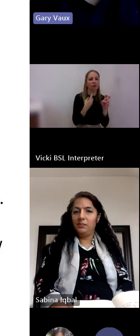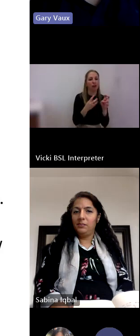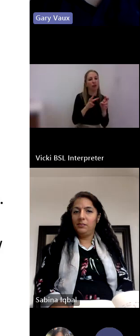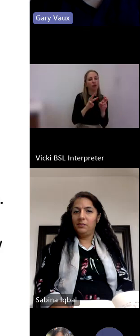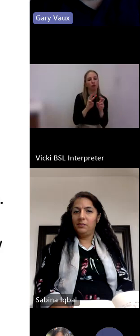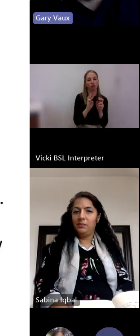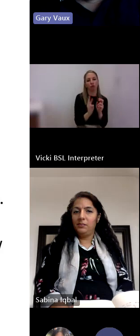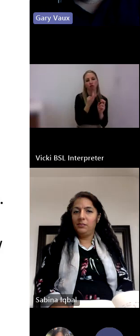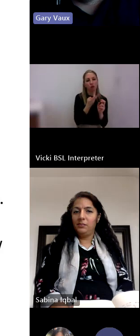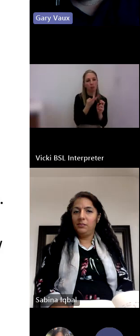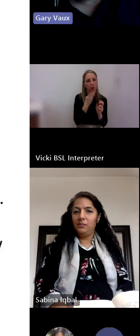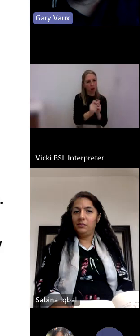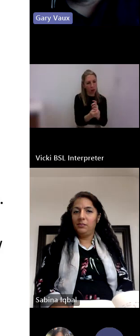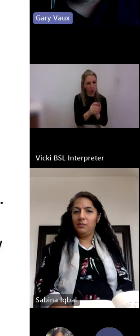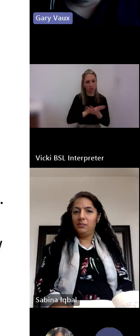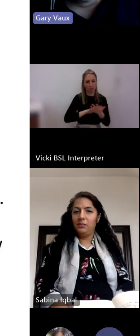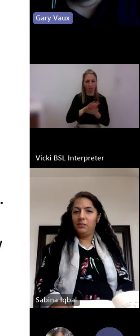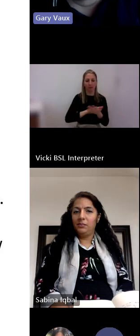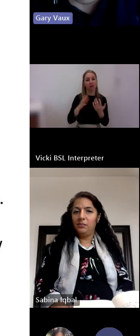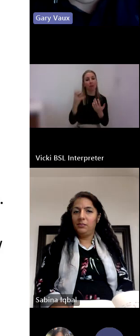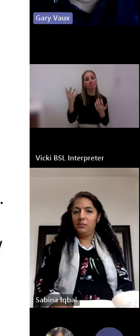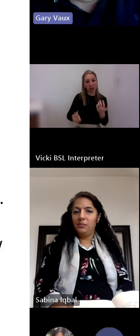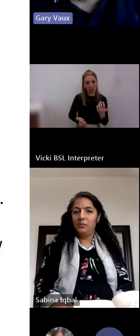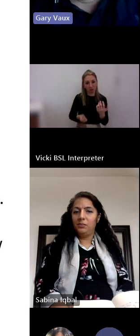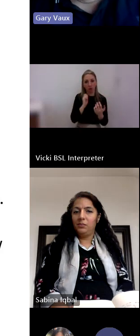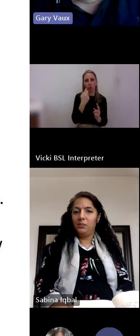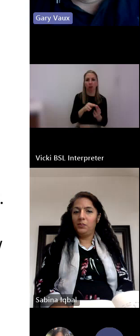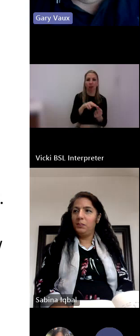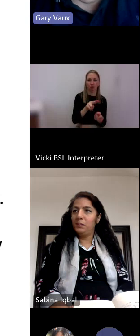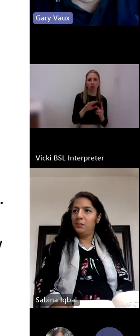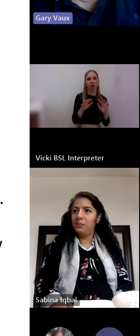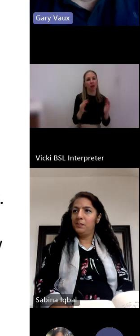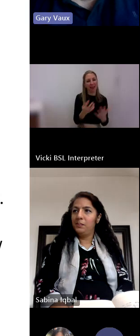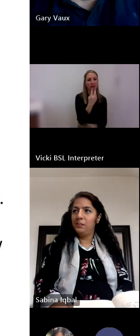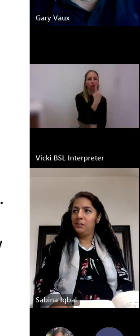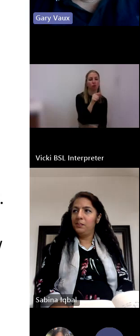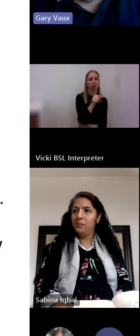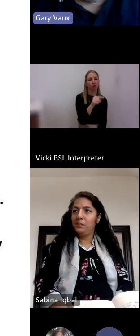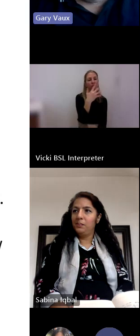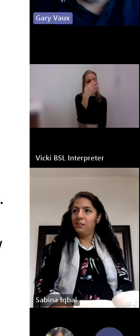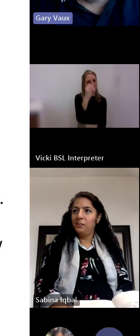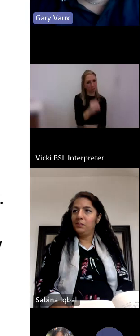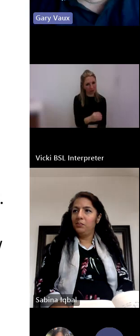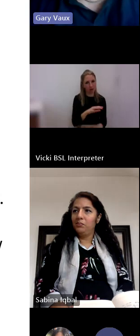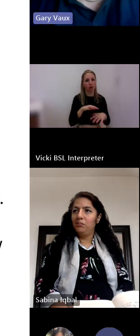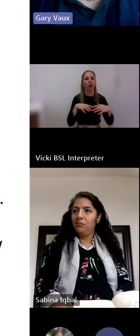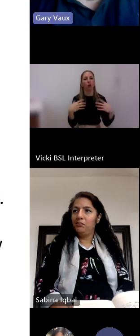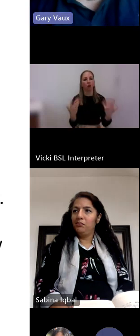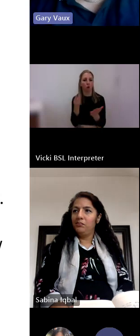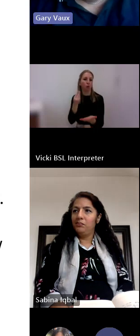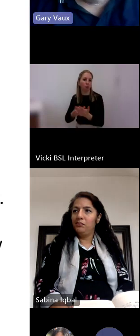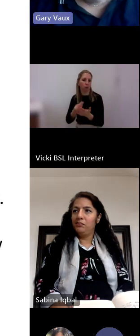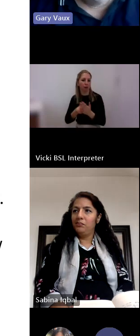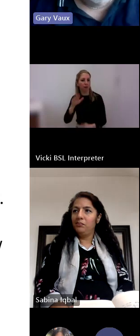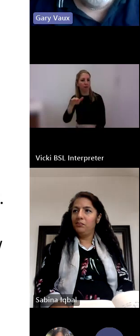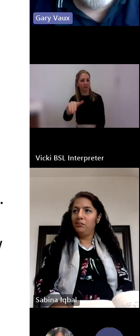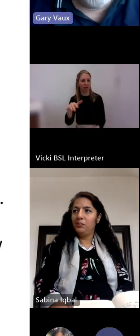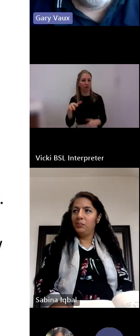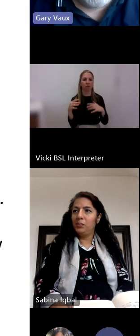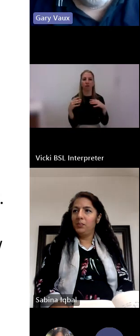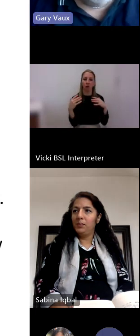that pensions go up by either 2.5% or the rate of inflation or the rate